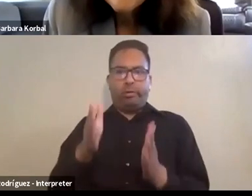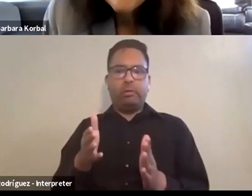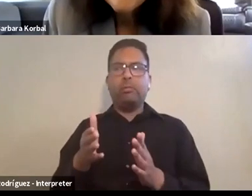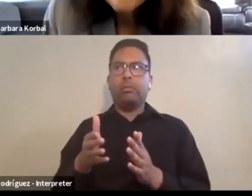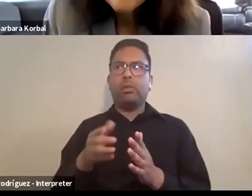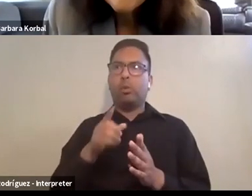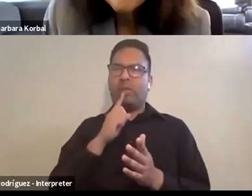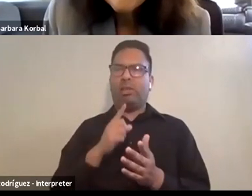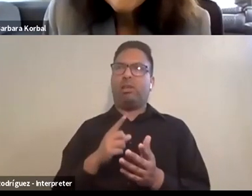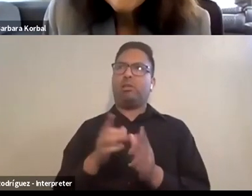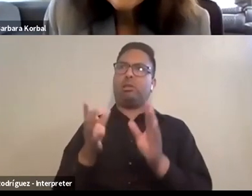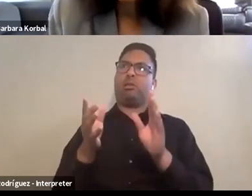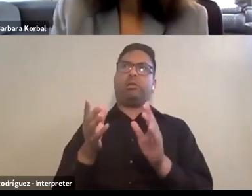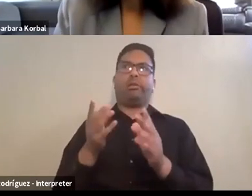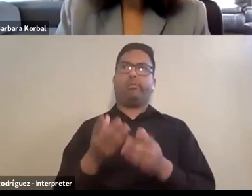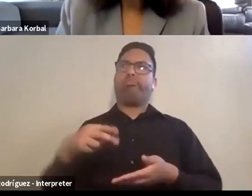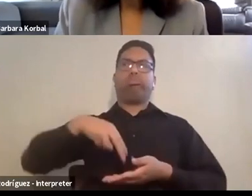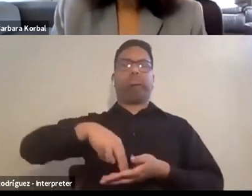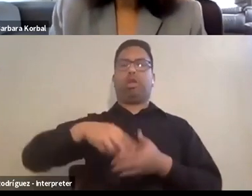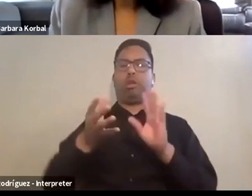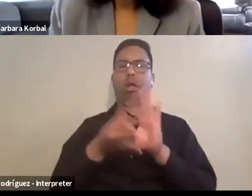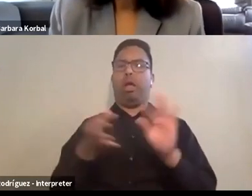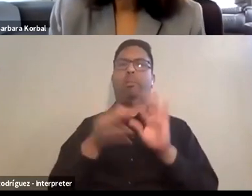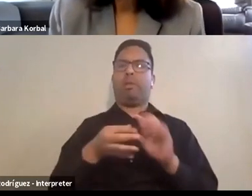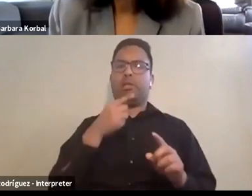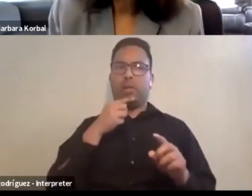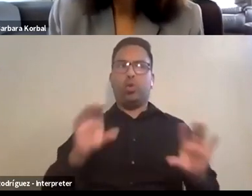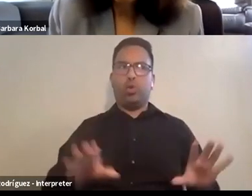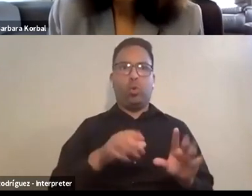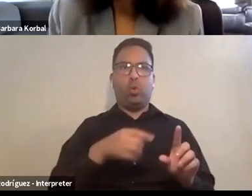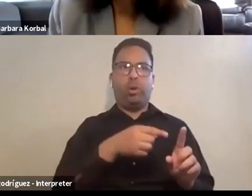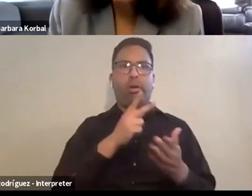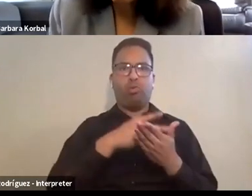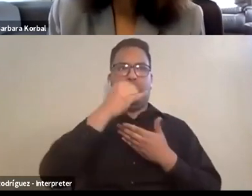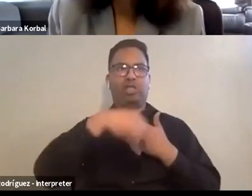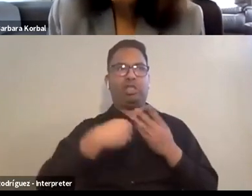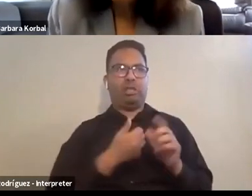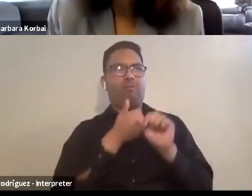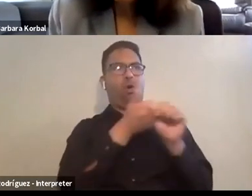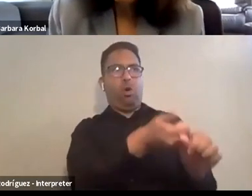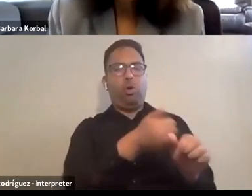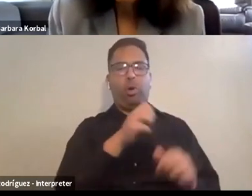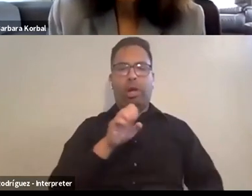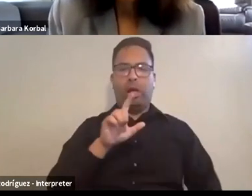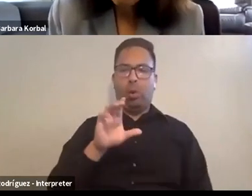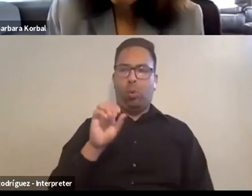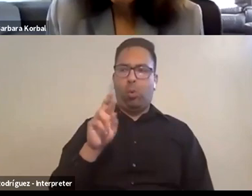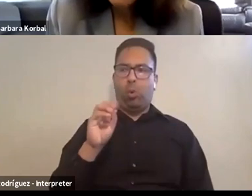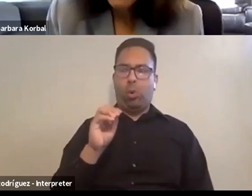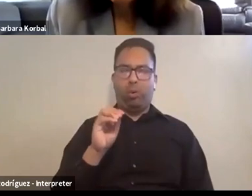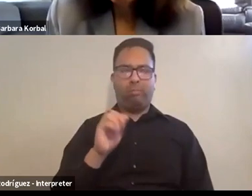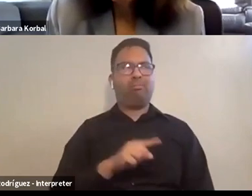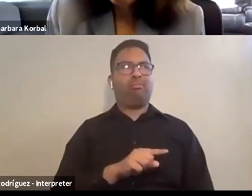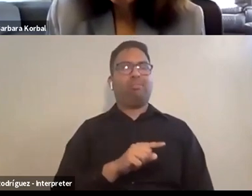commented publicly that they were doing projects modeled on El Cordon. So that was exciting for me to hear as